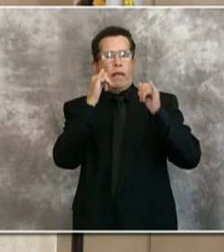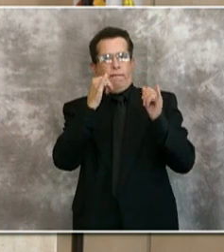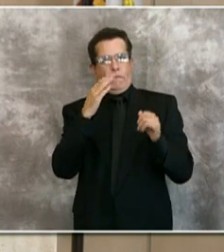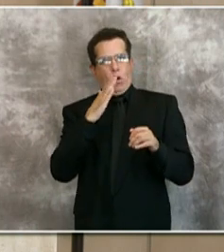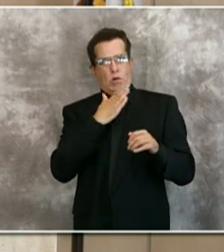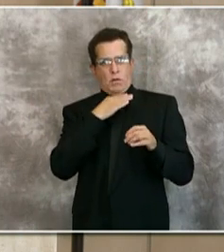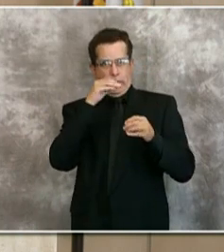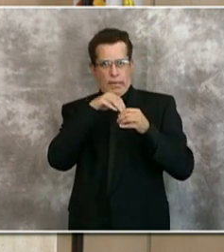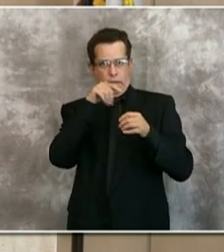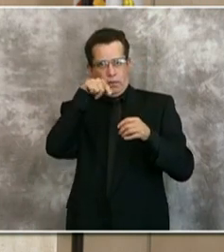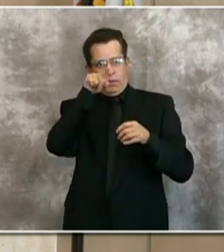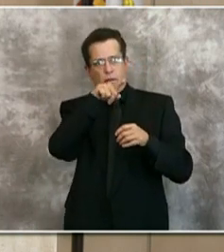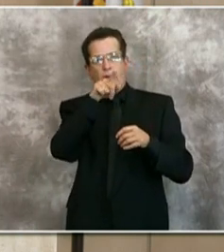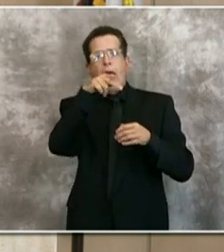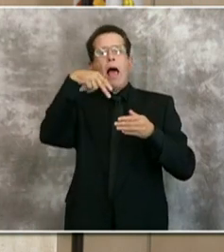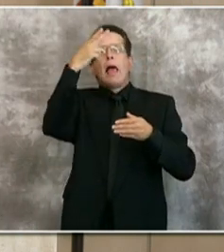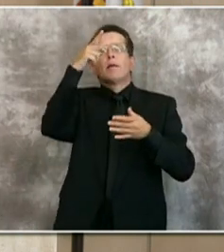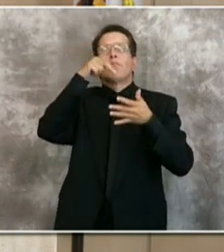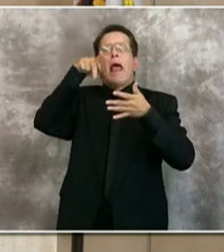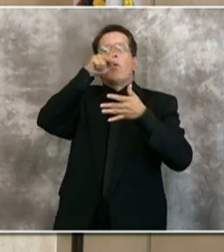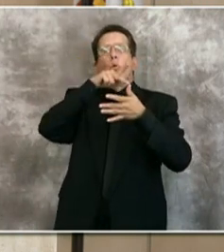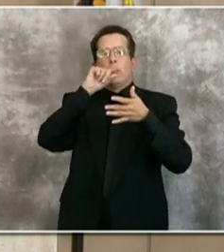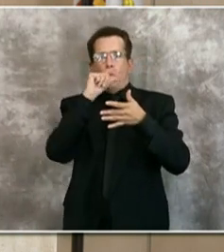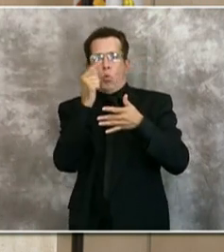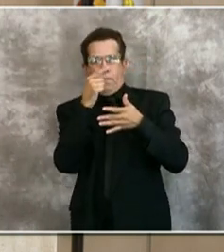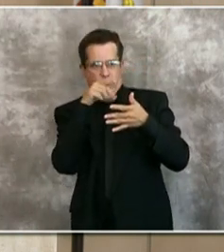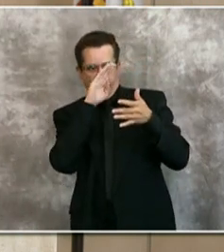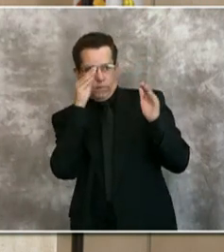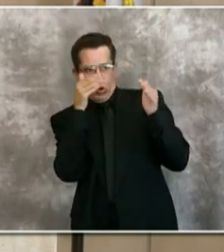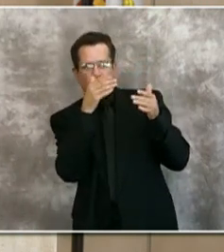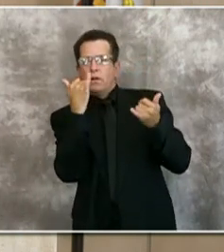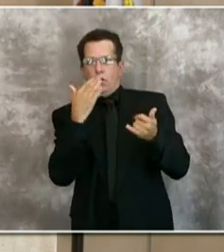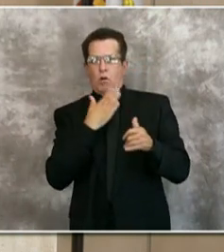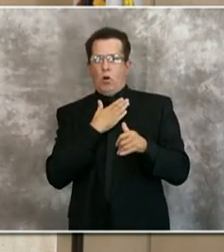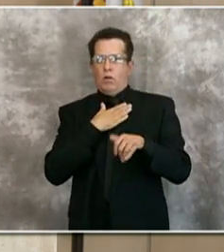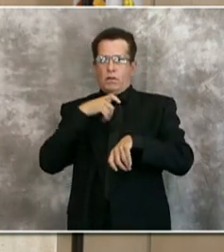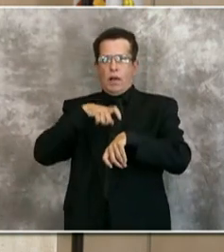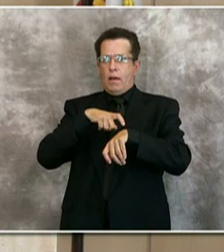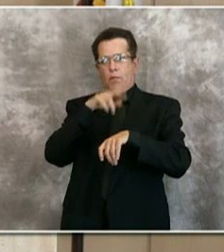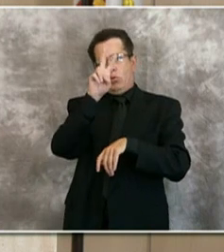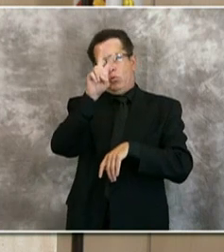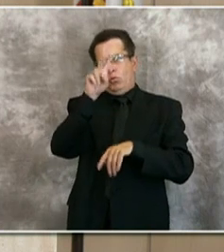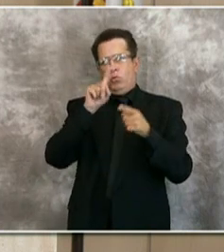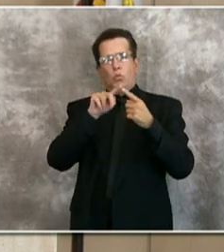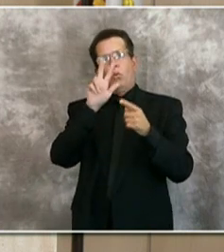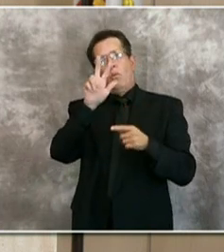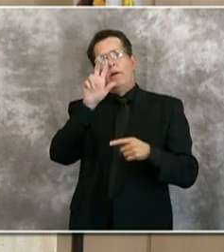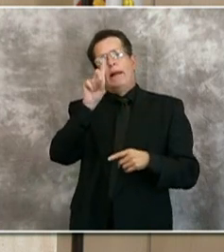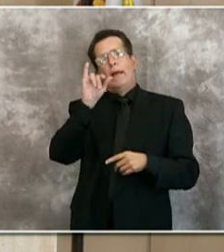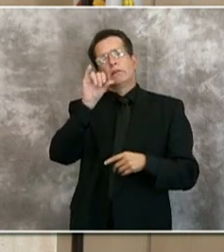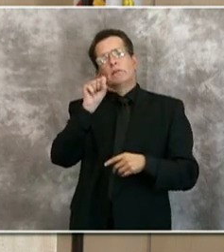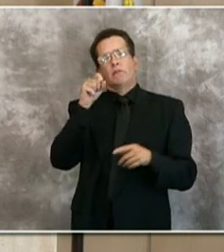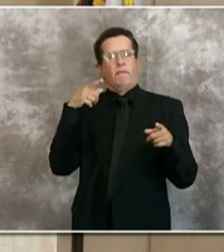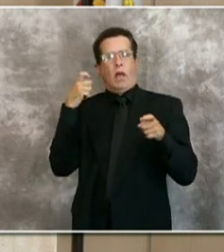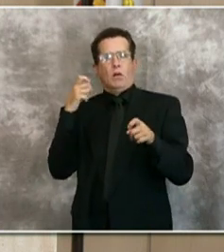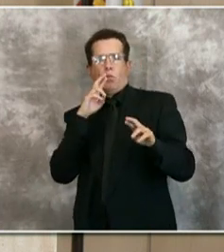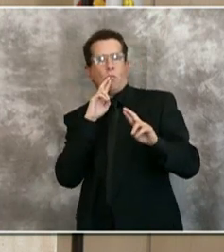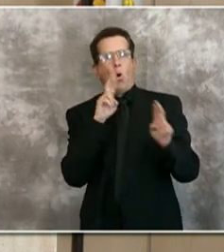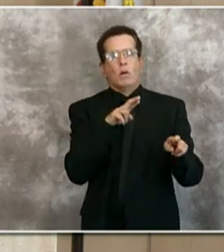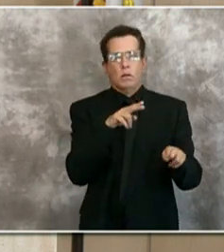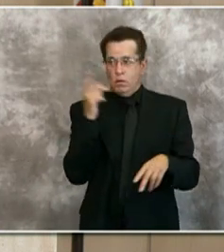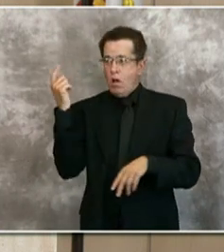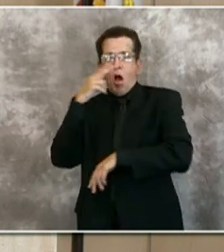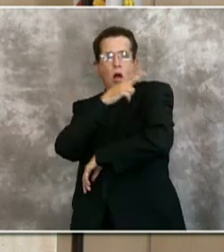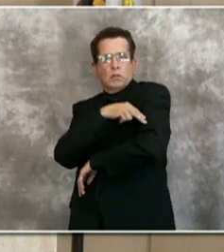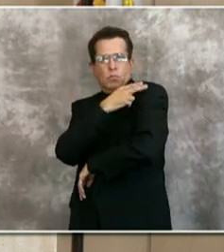individuals that are in the high priority groups, we now have a turnaround time of 2 to 3 days. The hospitals